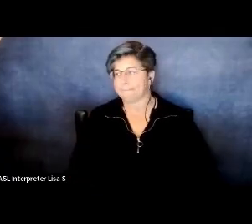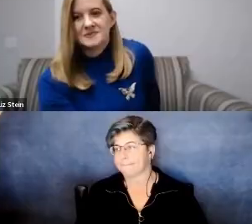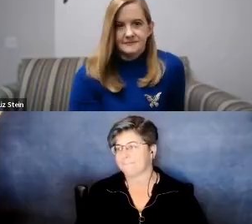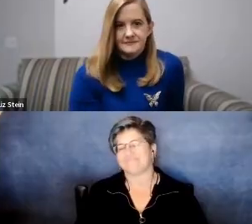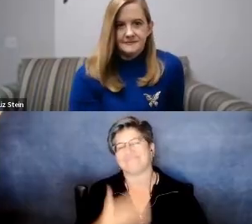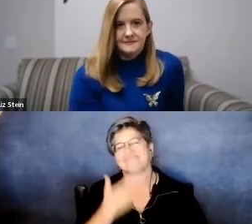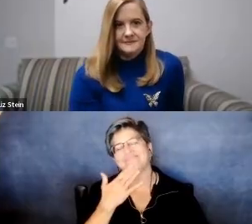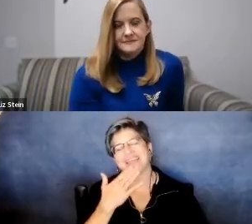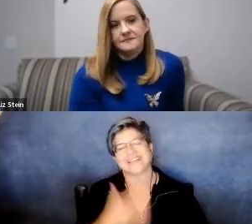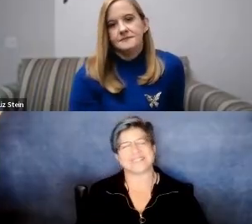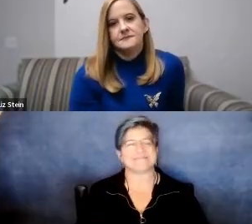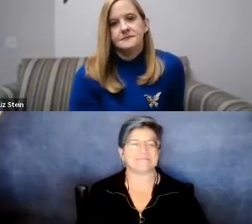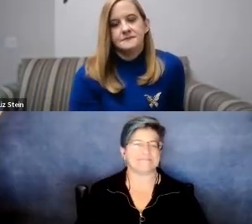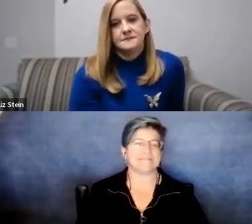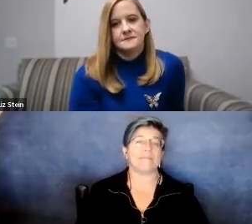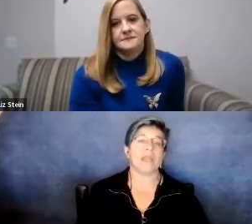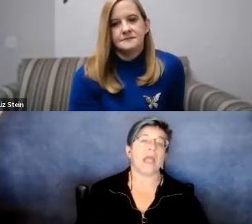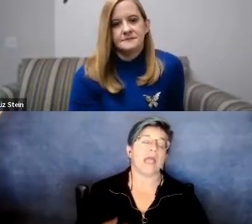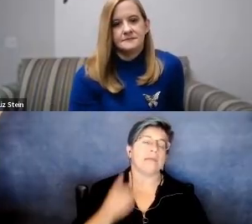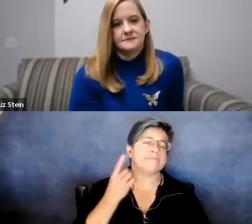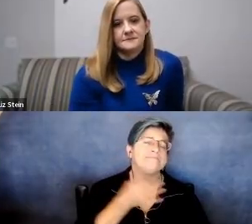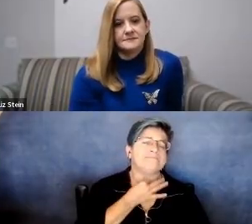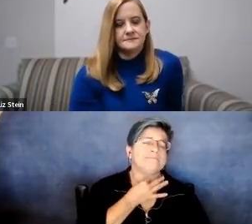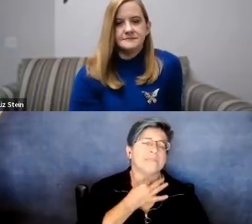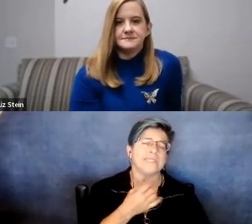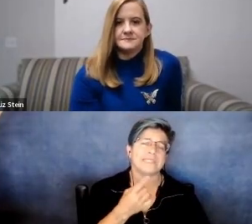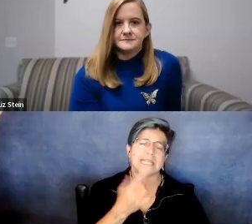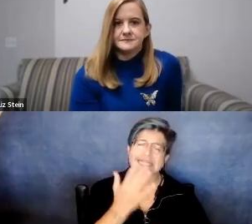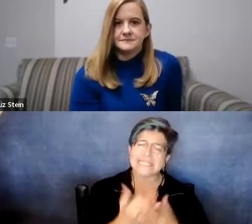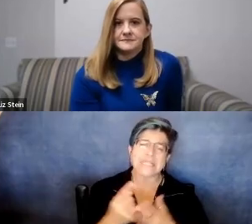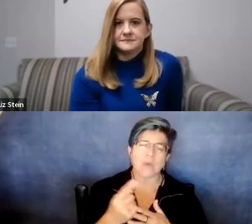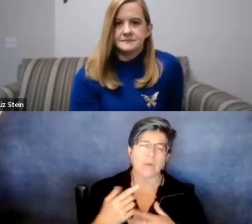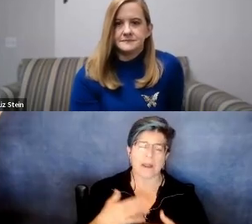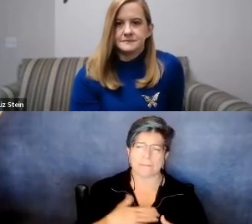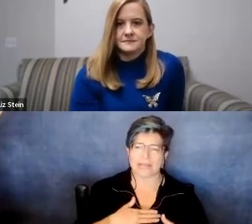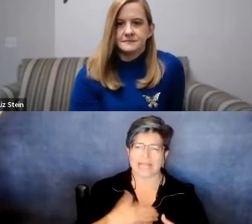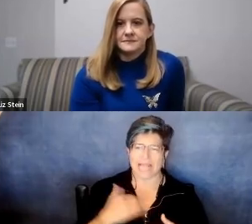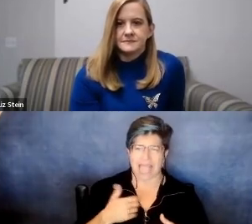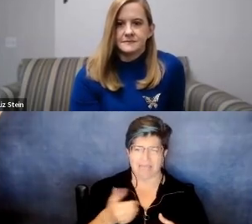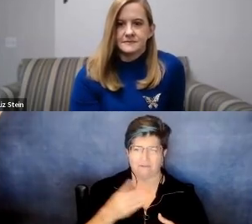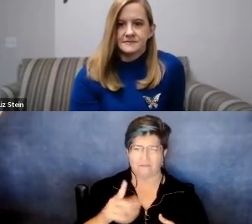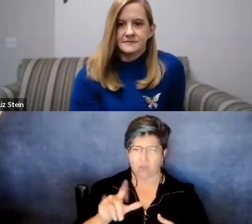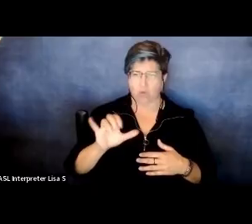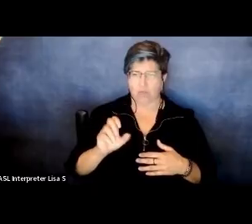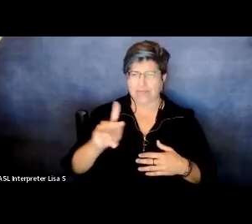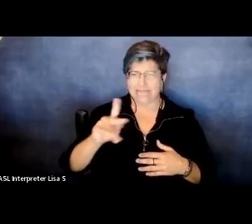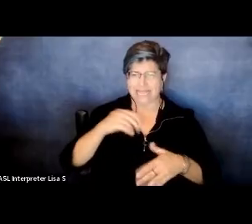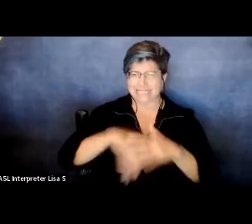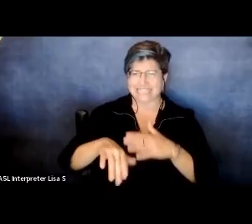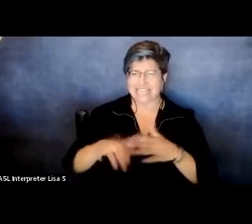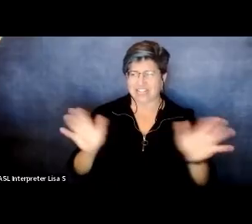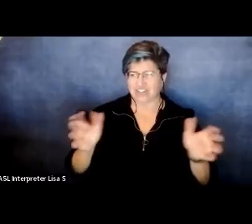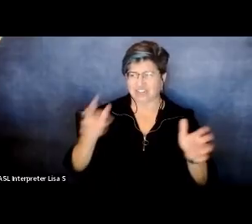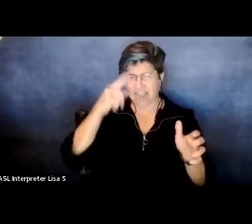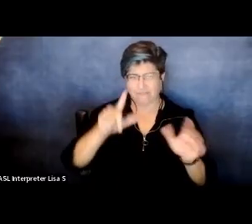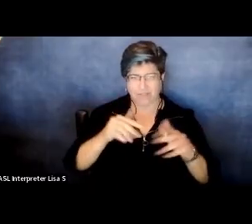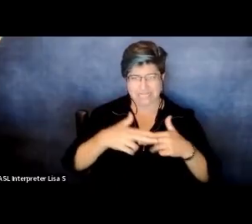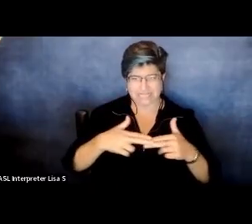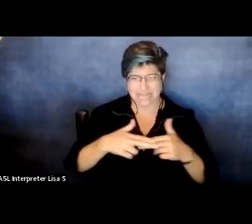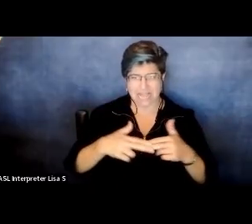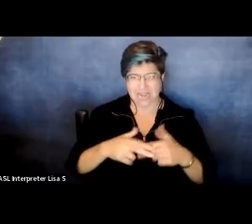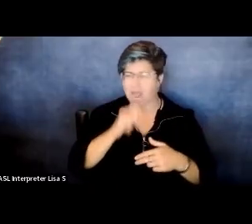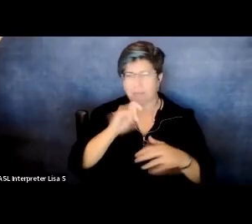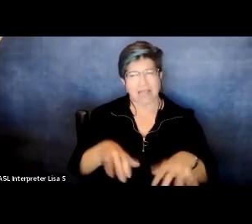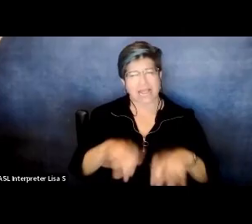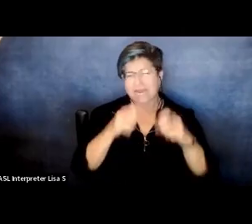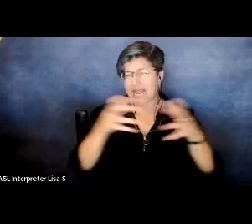Thanks, Jake. I wonder, could one of my colleagues I have a couple links in the chat for this slide. I will not spend very